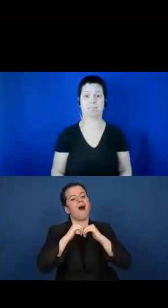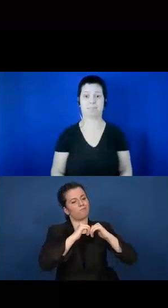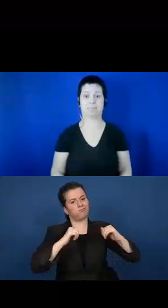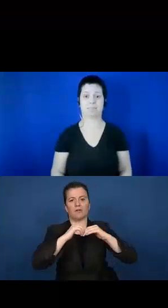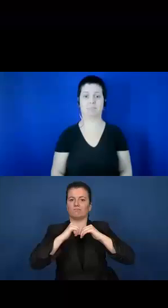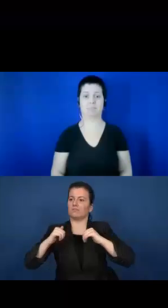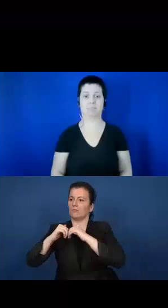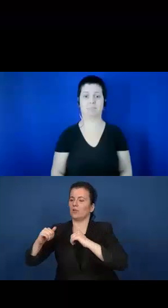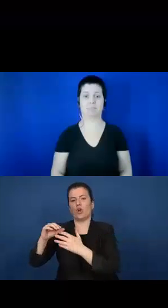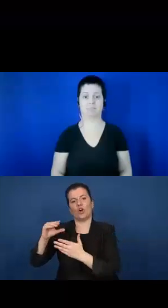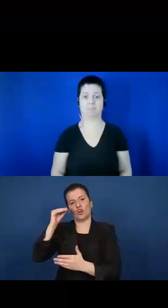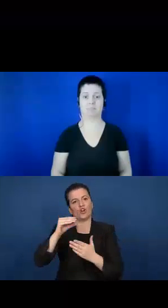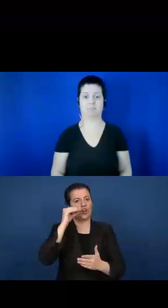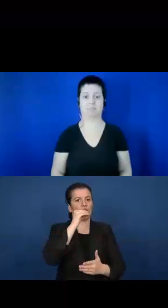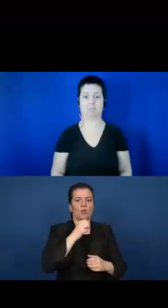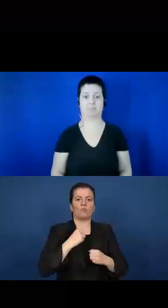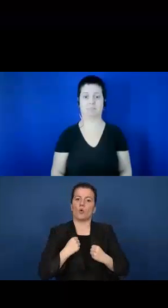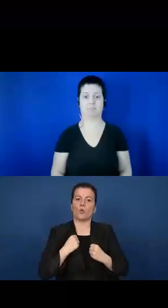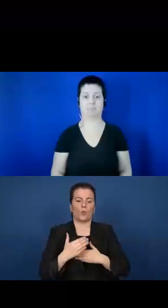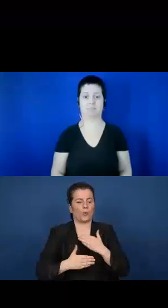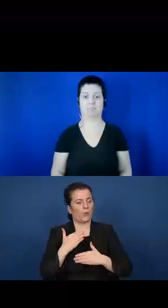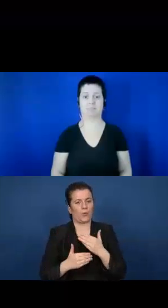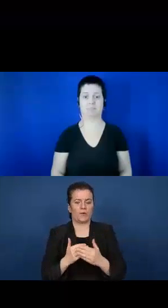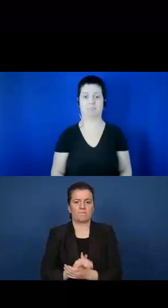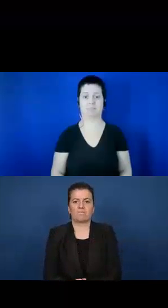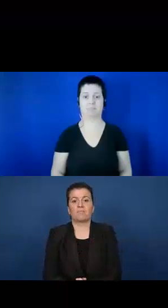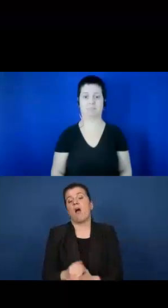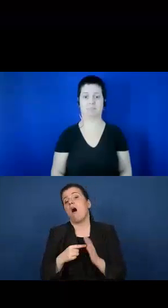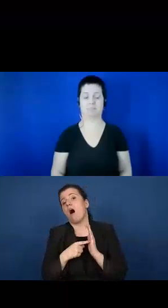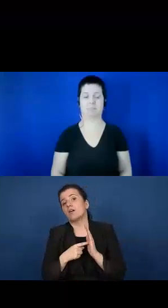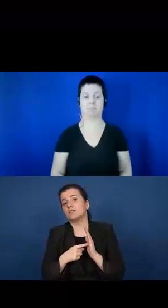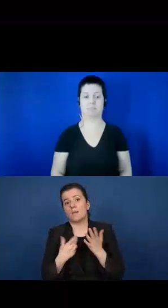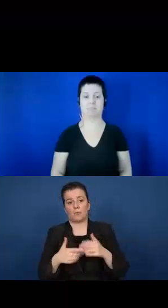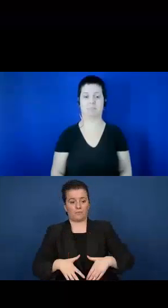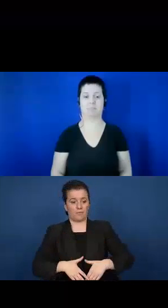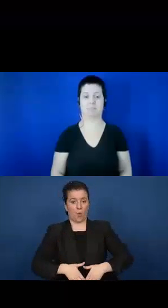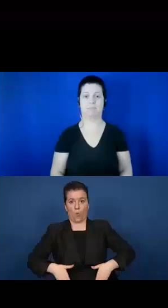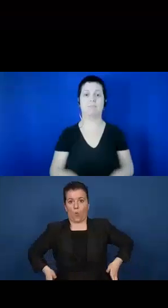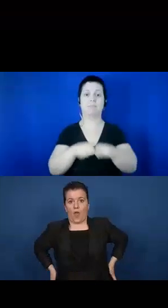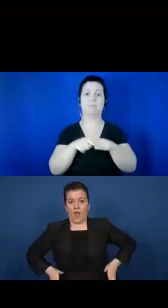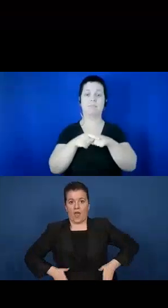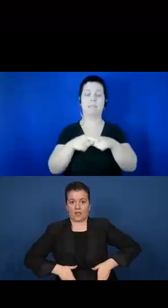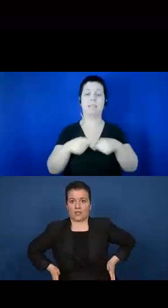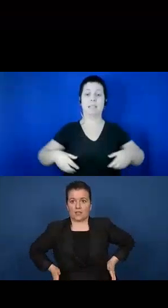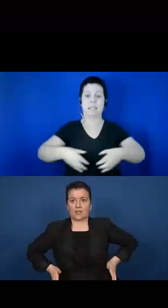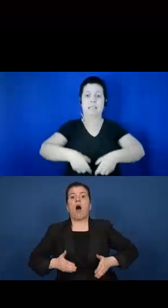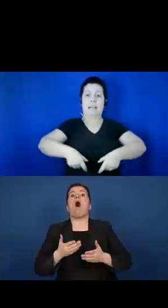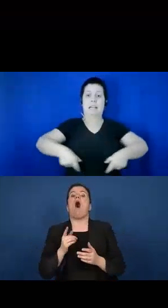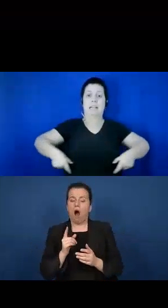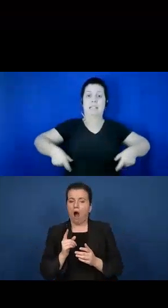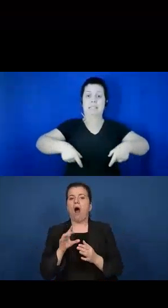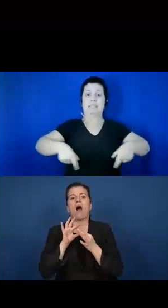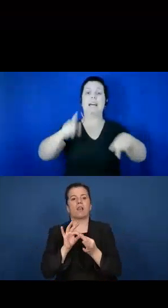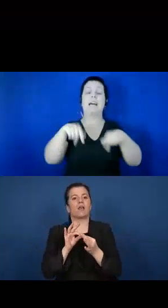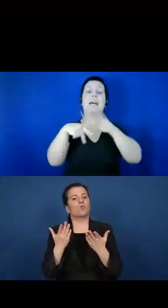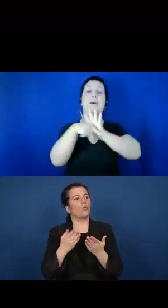For example, if we know that any message received around the waist is related to